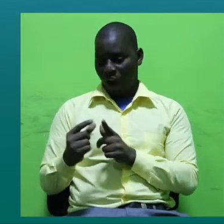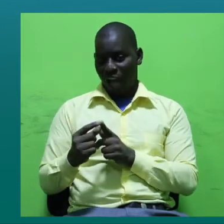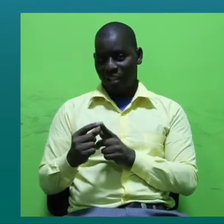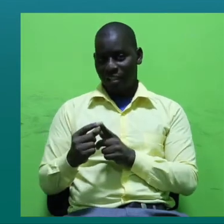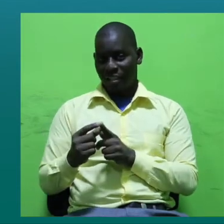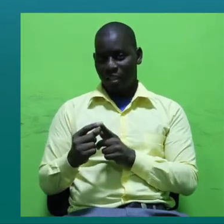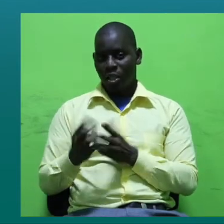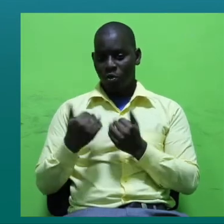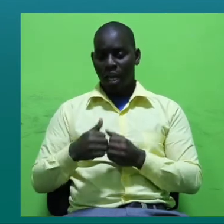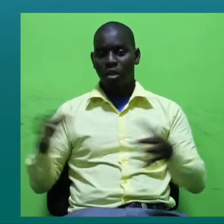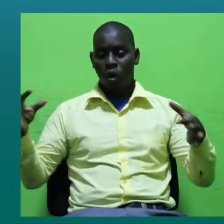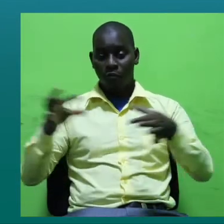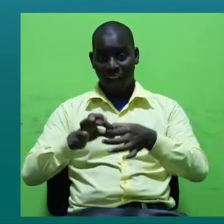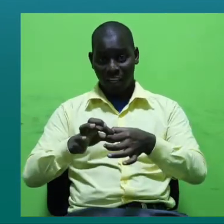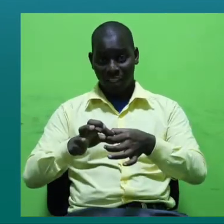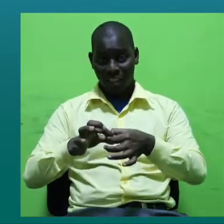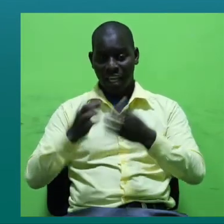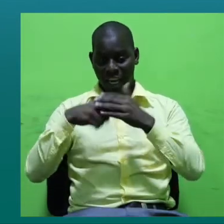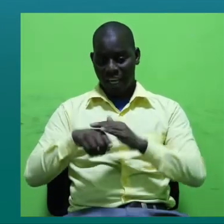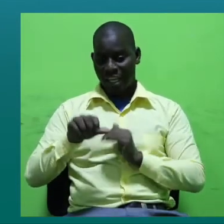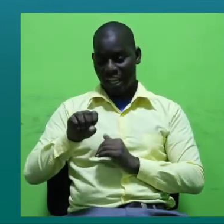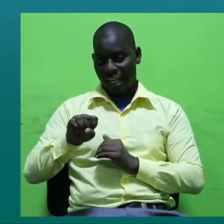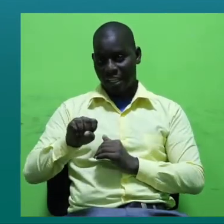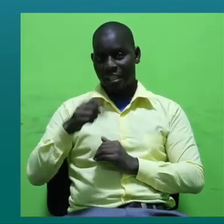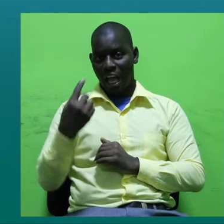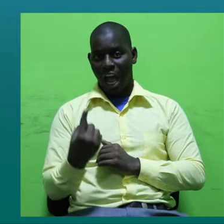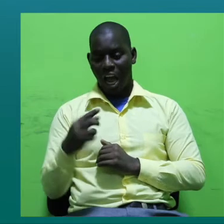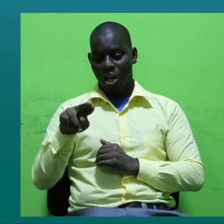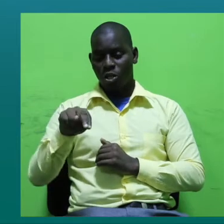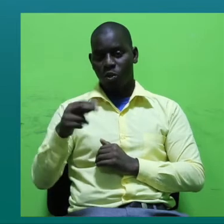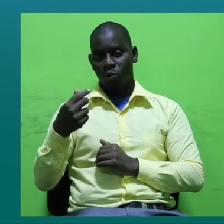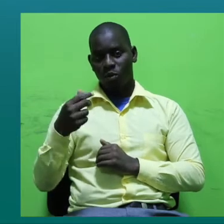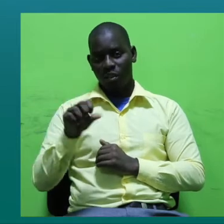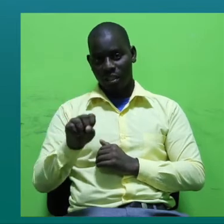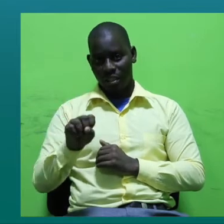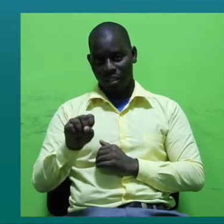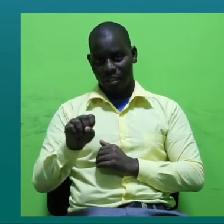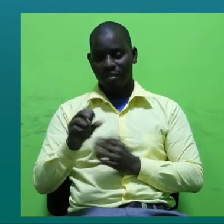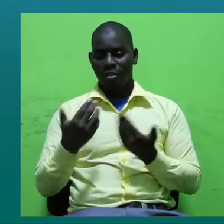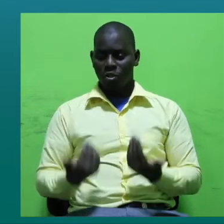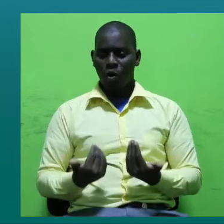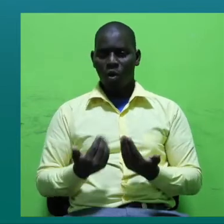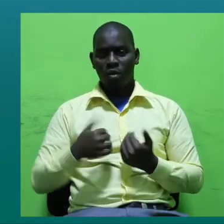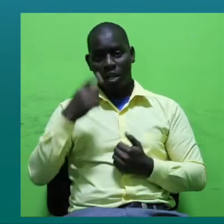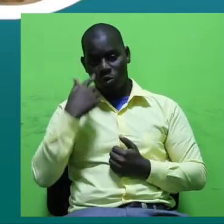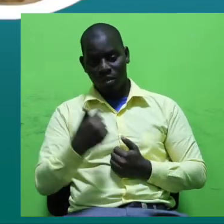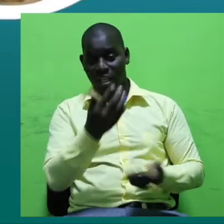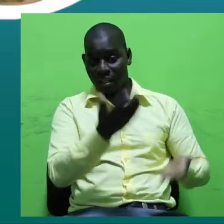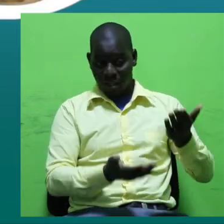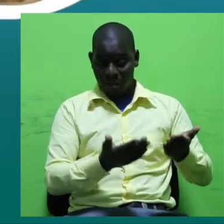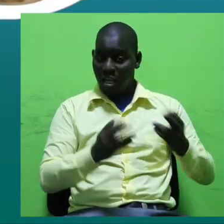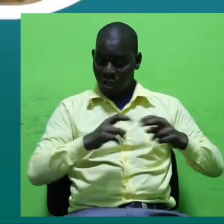Measure of mass. Mass is quantity of matter in an object. Mass is measured by balances. Example,